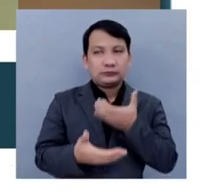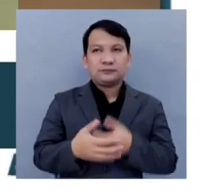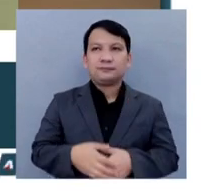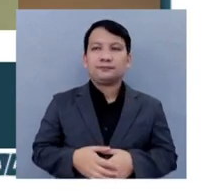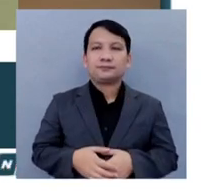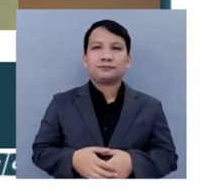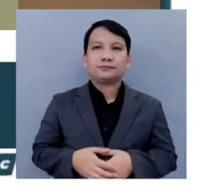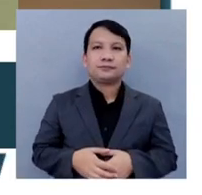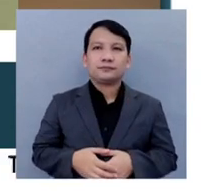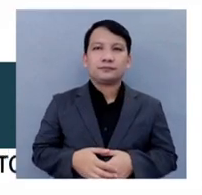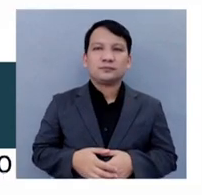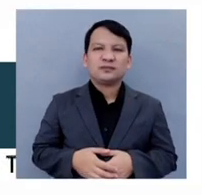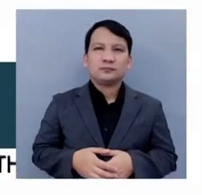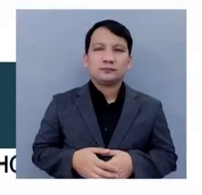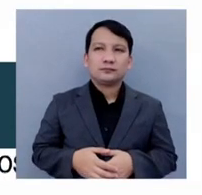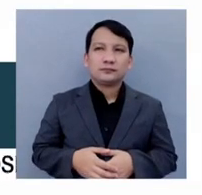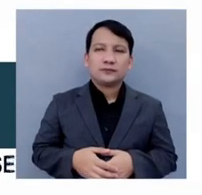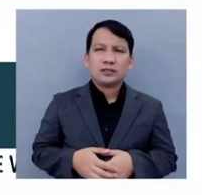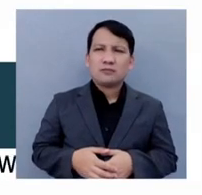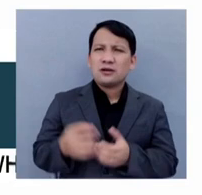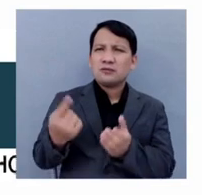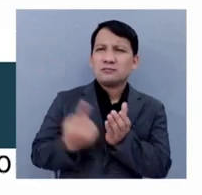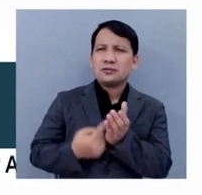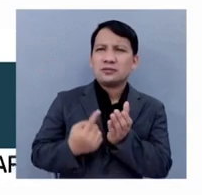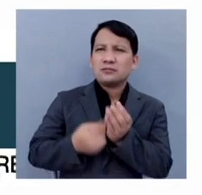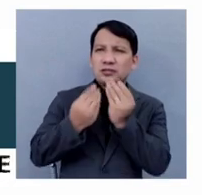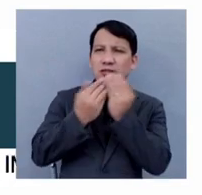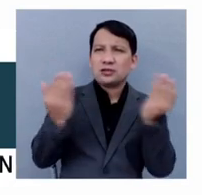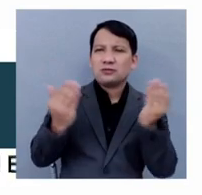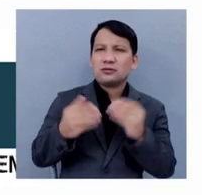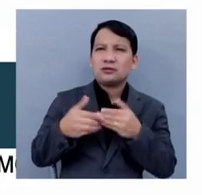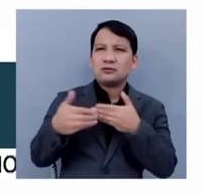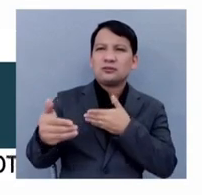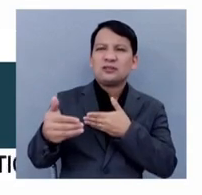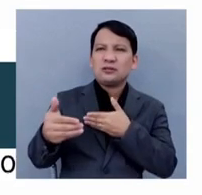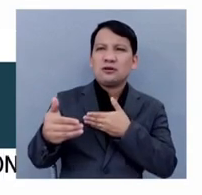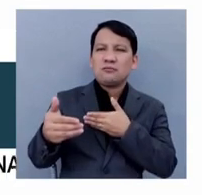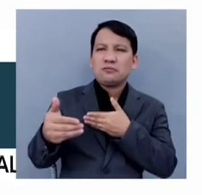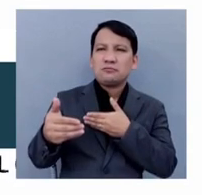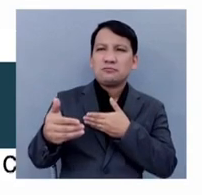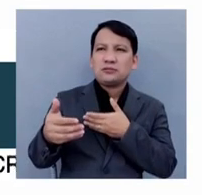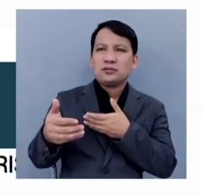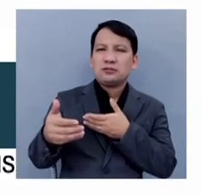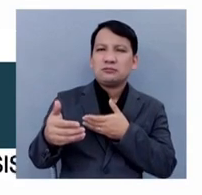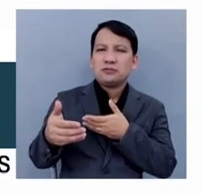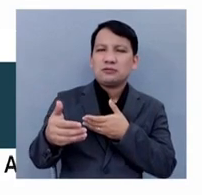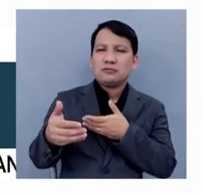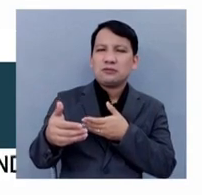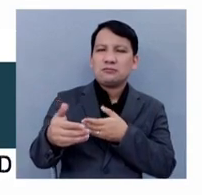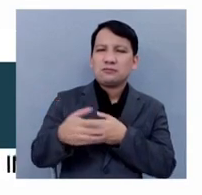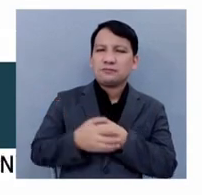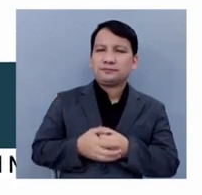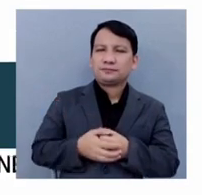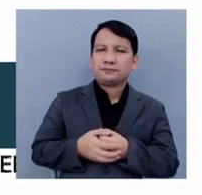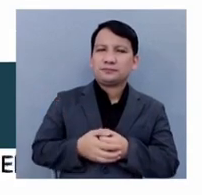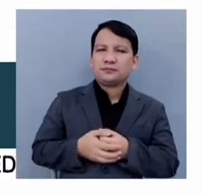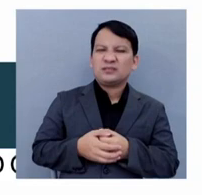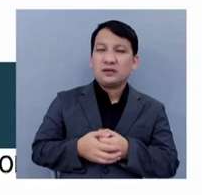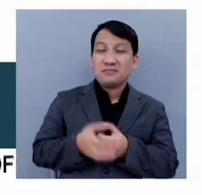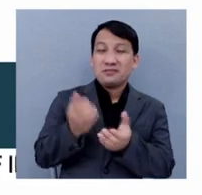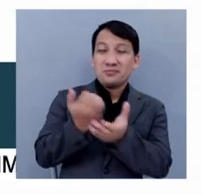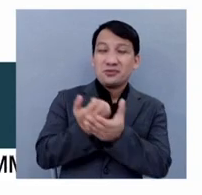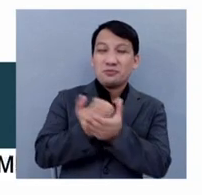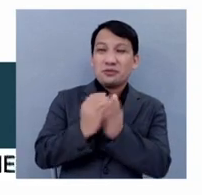Finally, Ruben, of course, we're talking about this while we're still in the middle of the pandemic, while economic